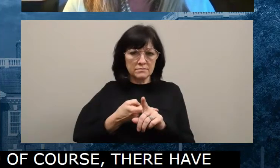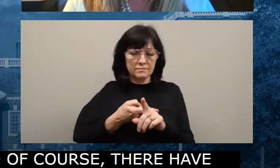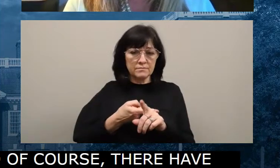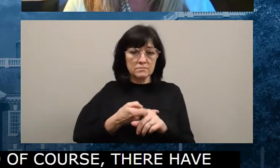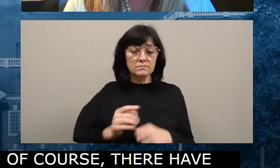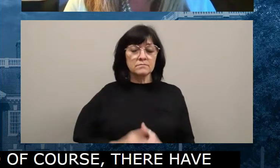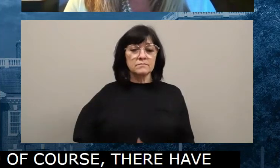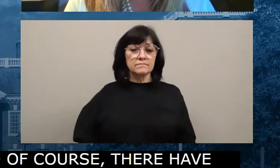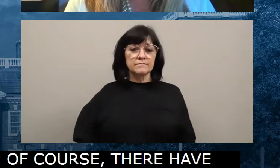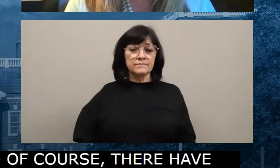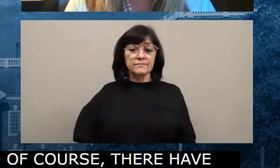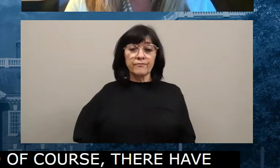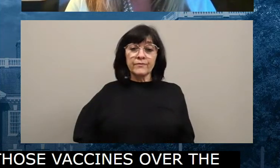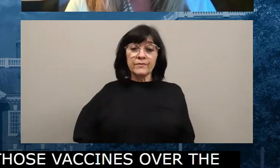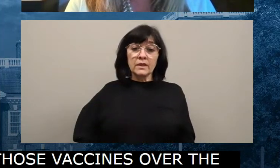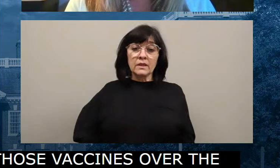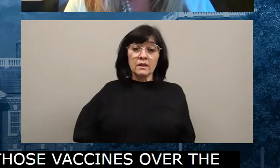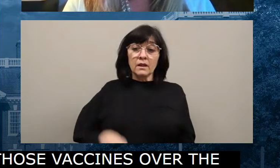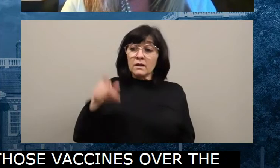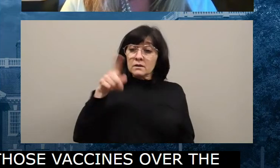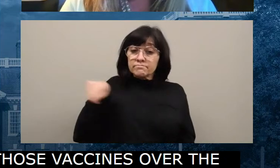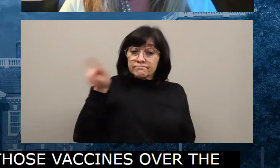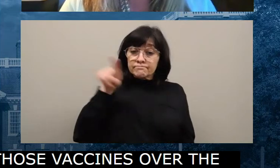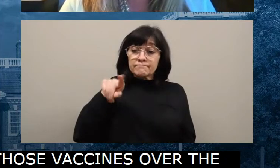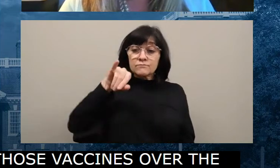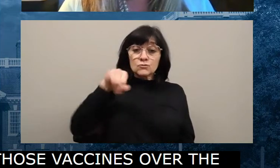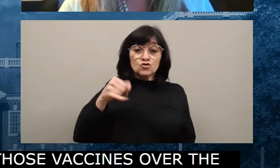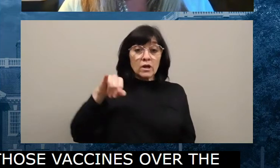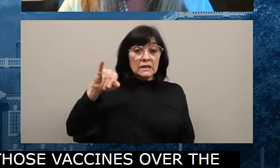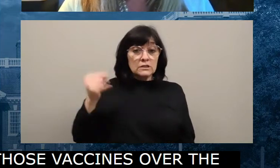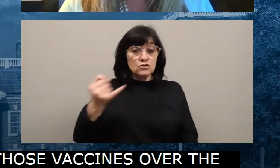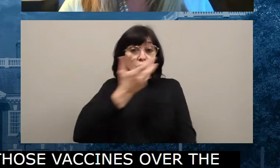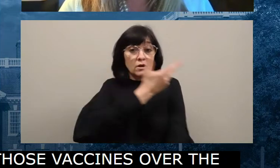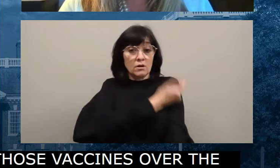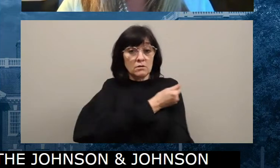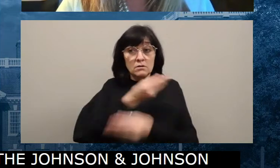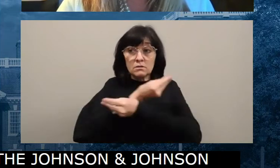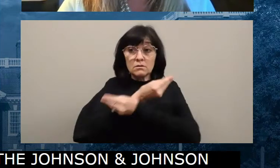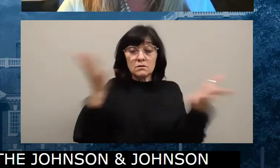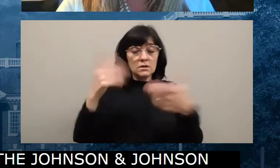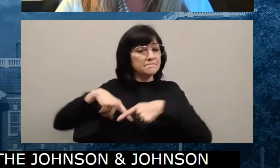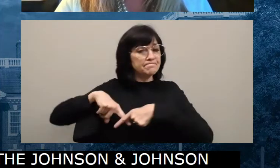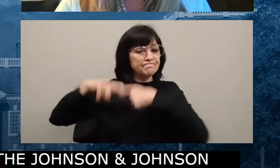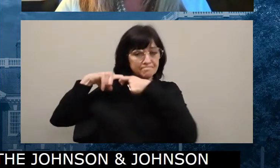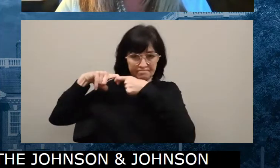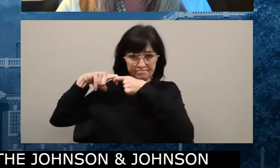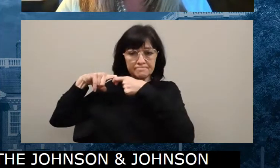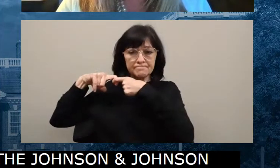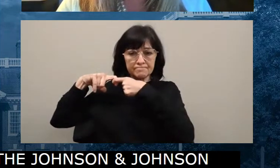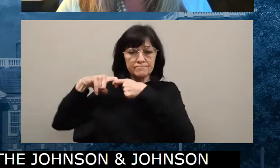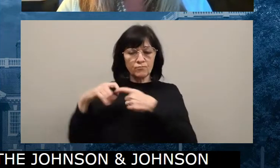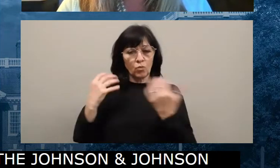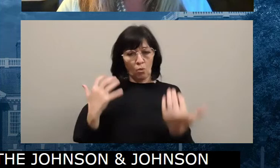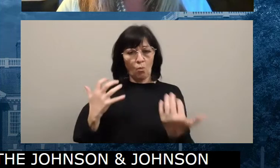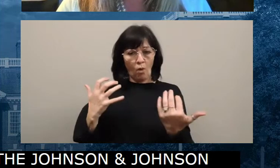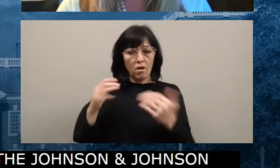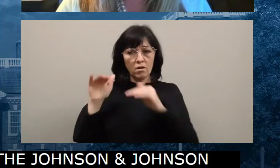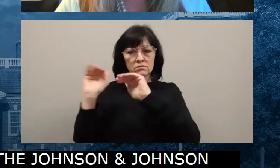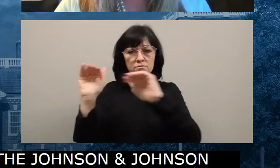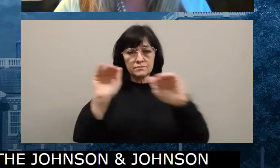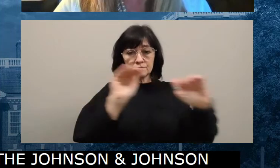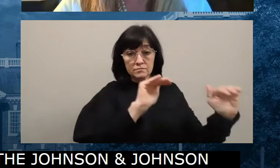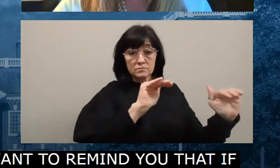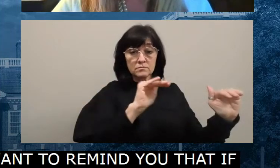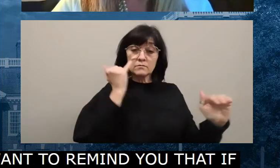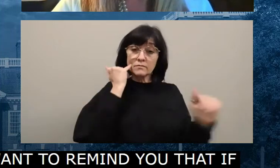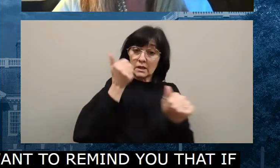Johnson & Johnson administrations are on pause, we want to remind you that if you have an appointment for Pfizer